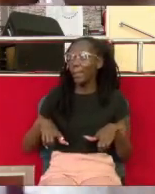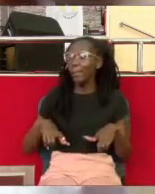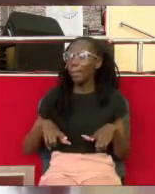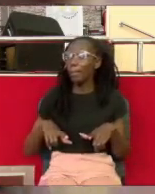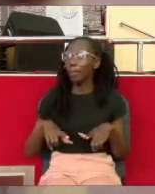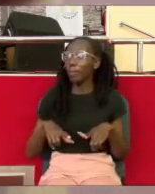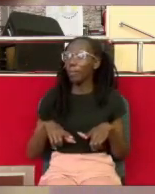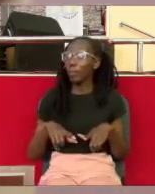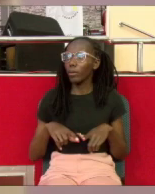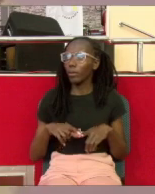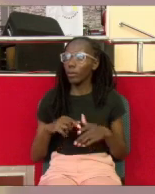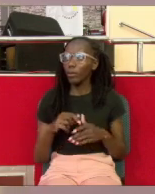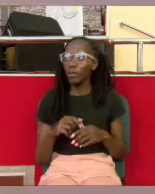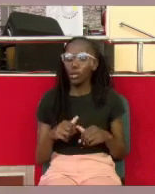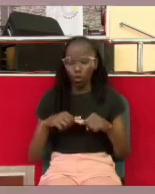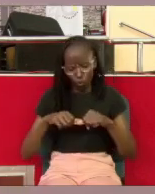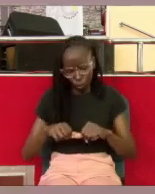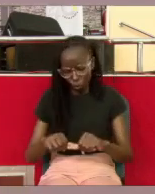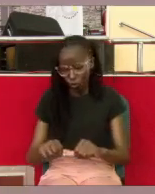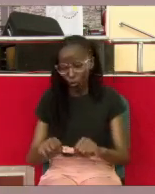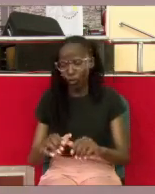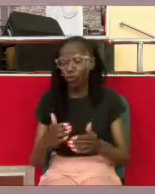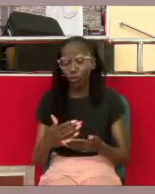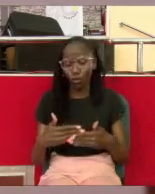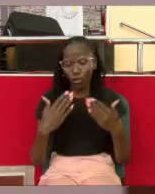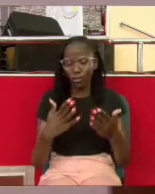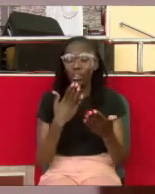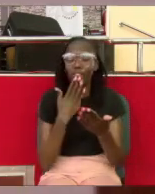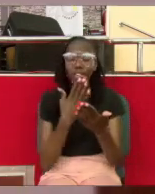To help you keep giving him thanks.